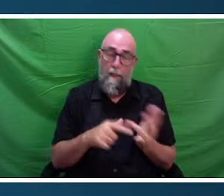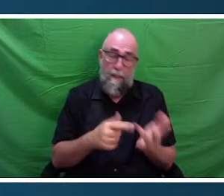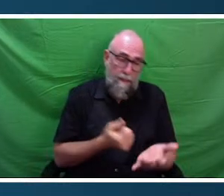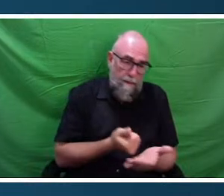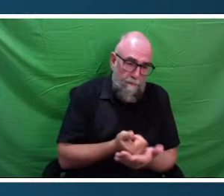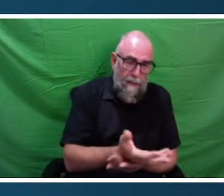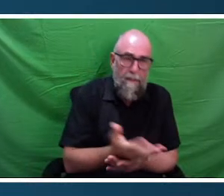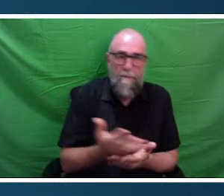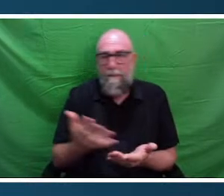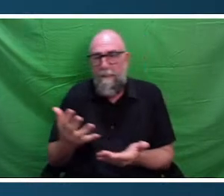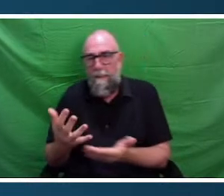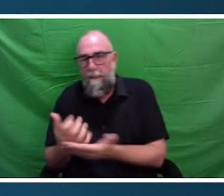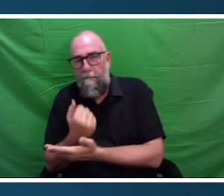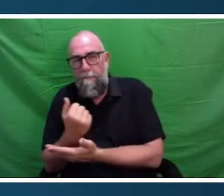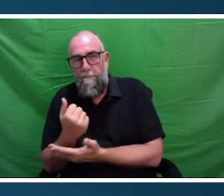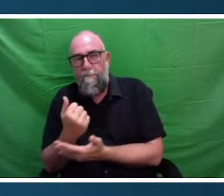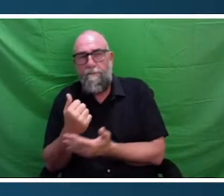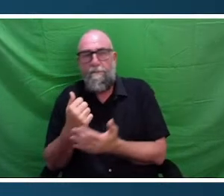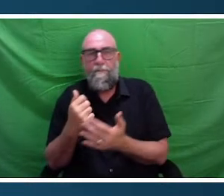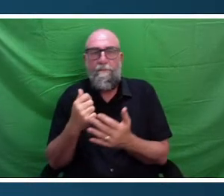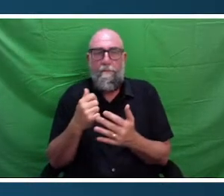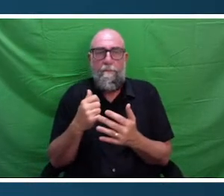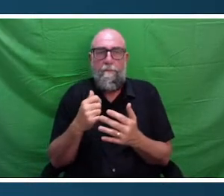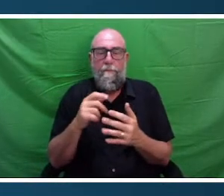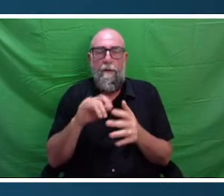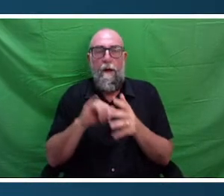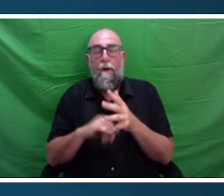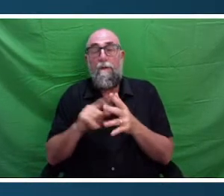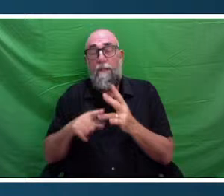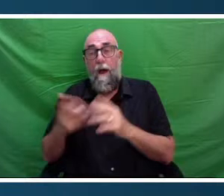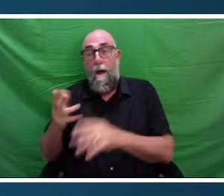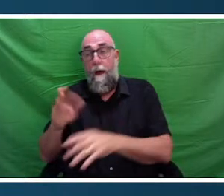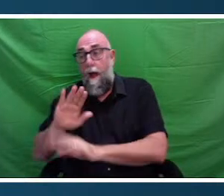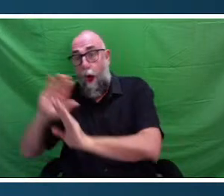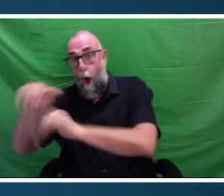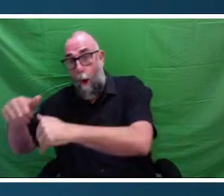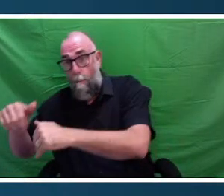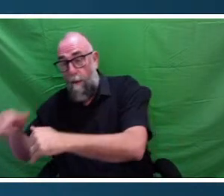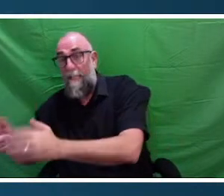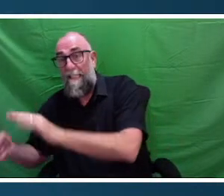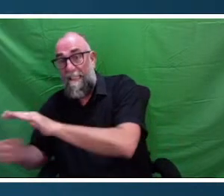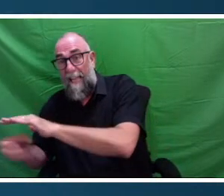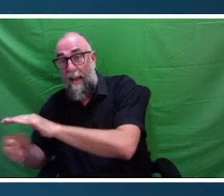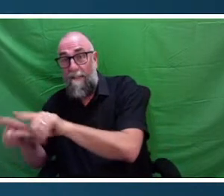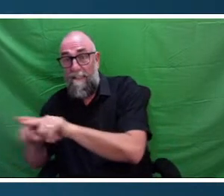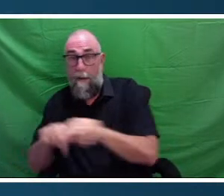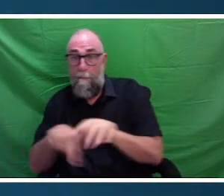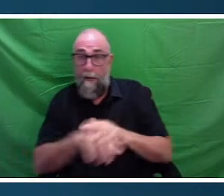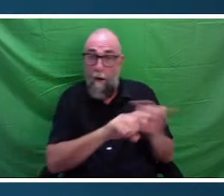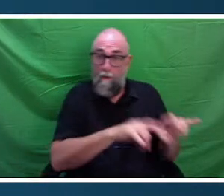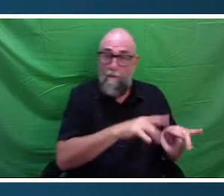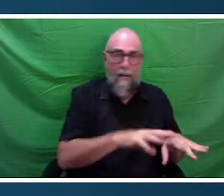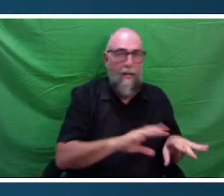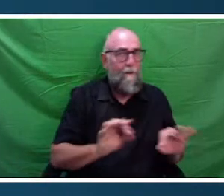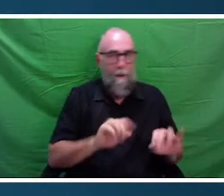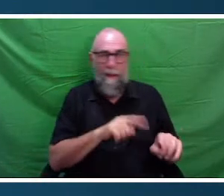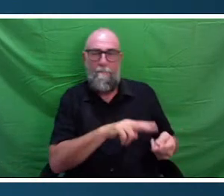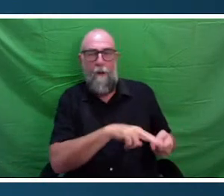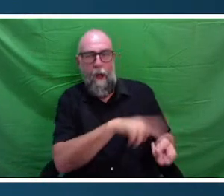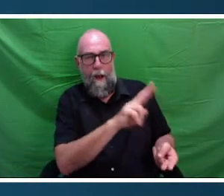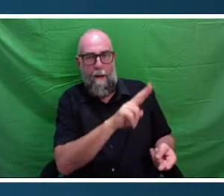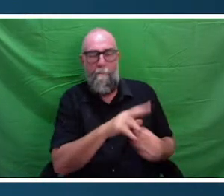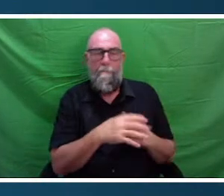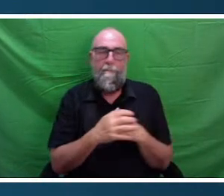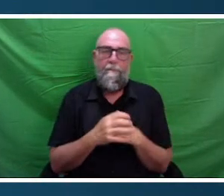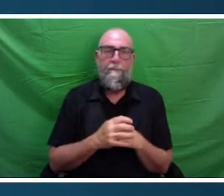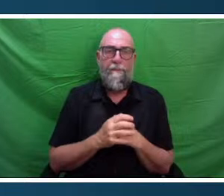20% higher in the sending households than they are in similar households. But not all is rosy, of course. There's a lot of things people were not at all